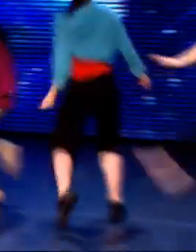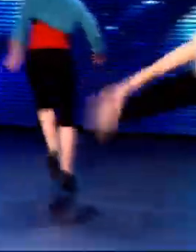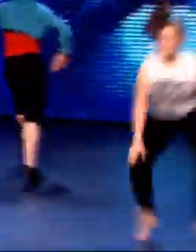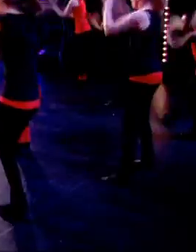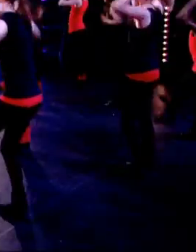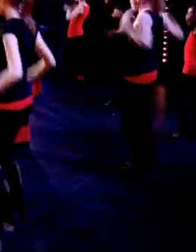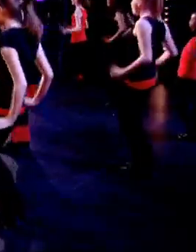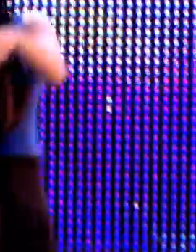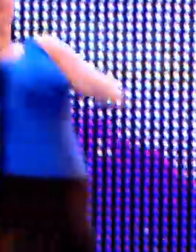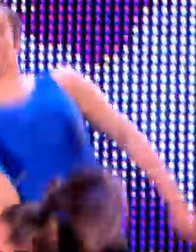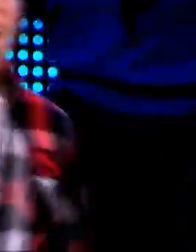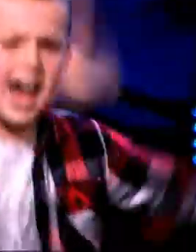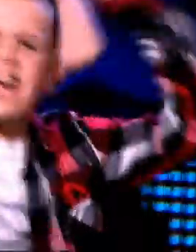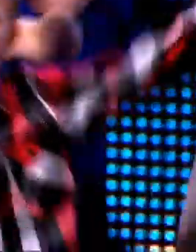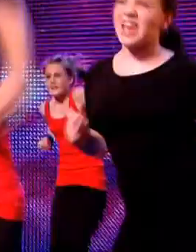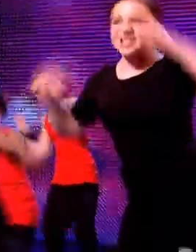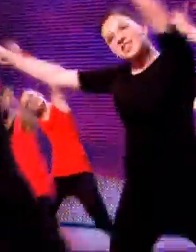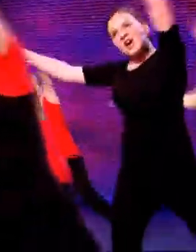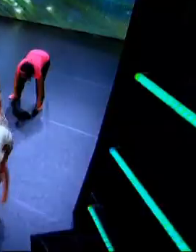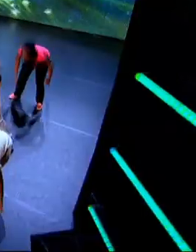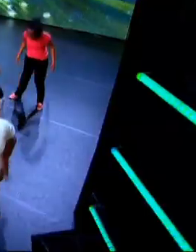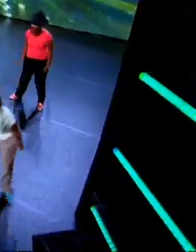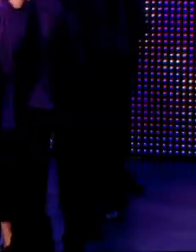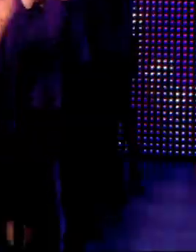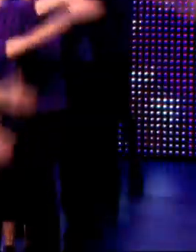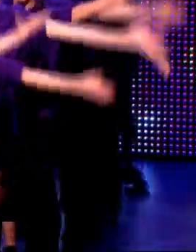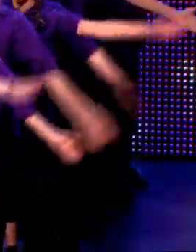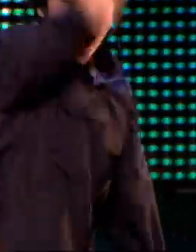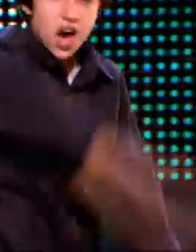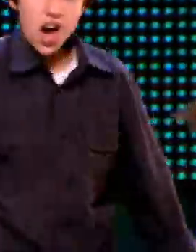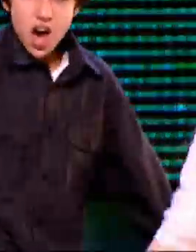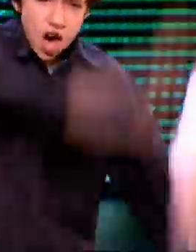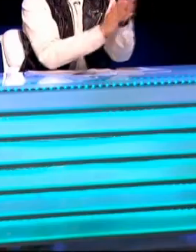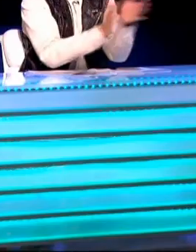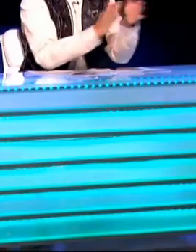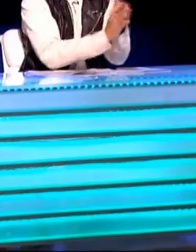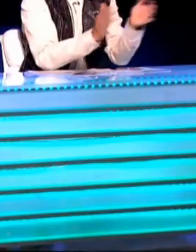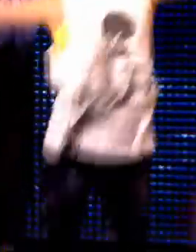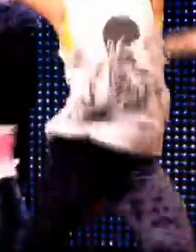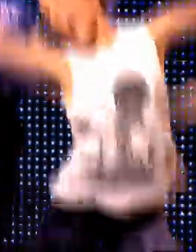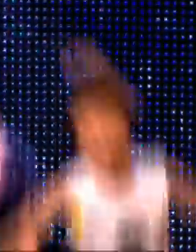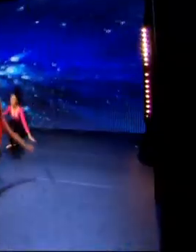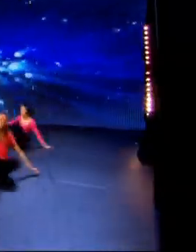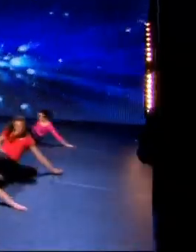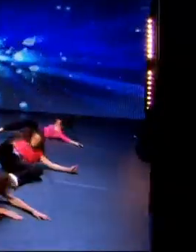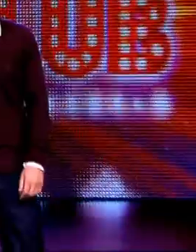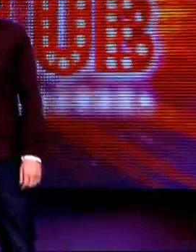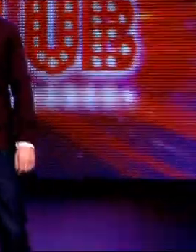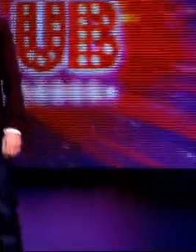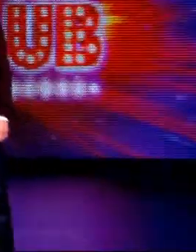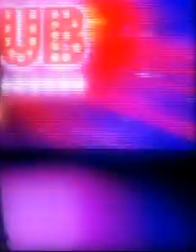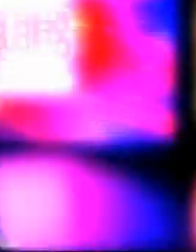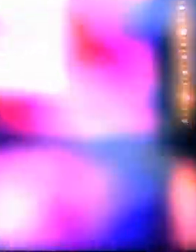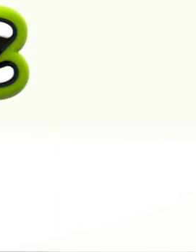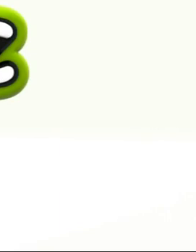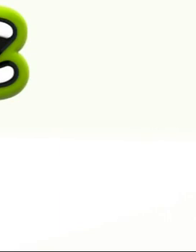acts to battle it out live for your votes. So, who will you crown the winners of Comic Relief Does Glee Club